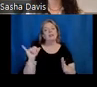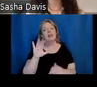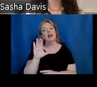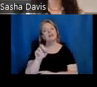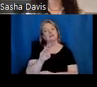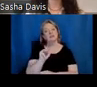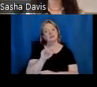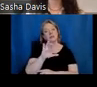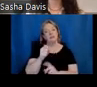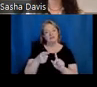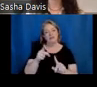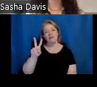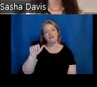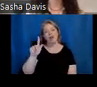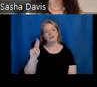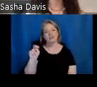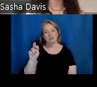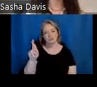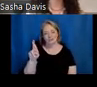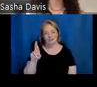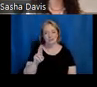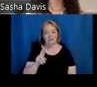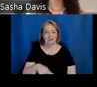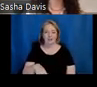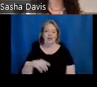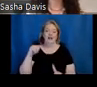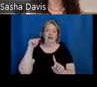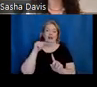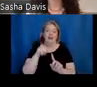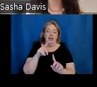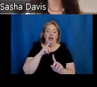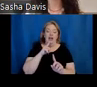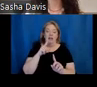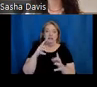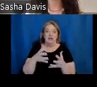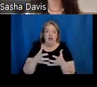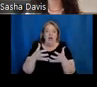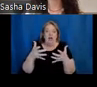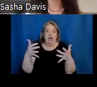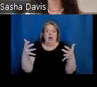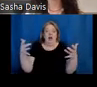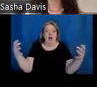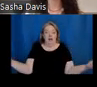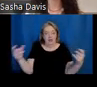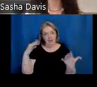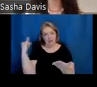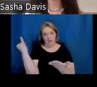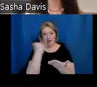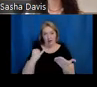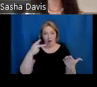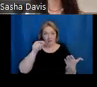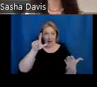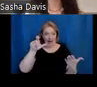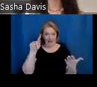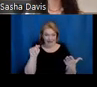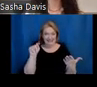Charles Volkmer. A highlight is the extensive, and I mean really extensive, collection of artist palettes on